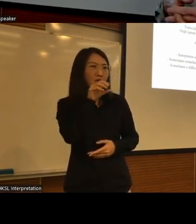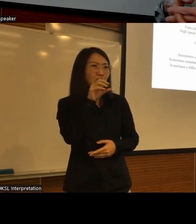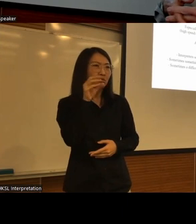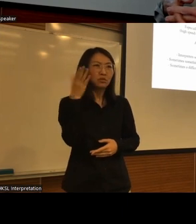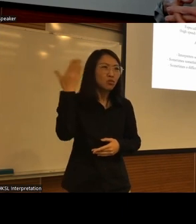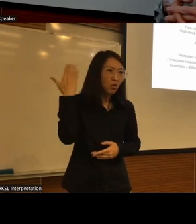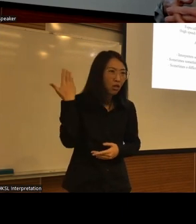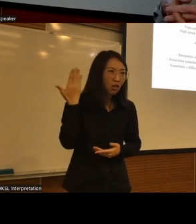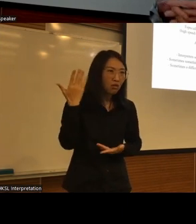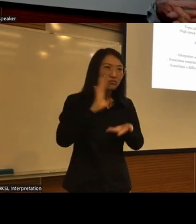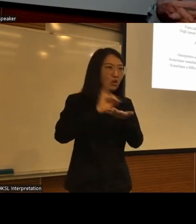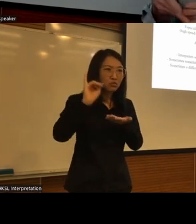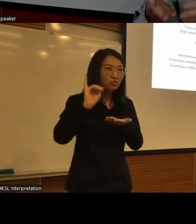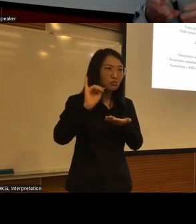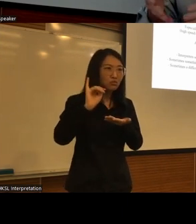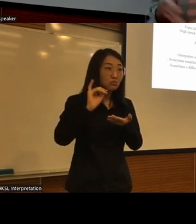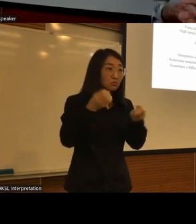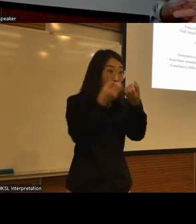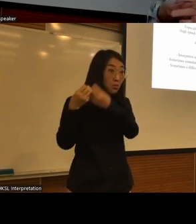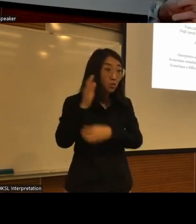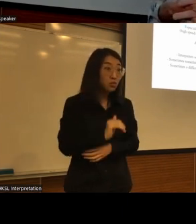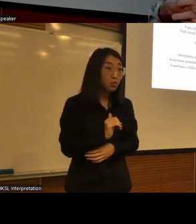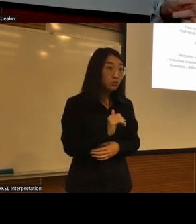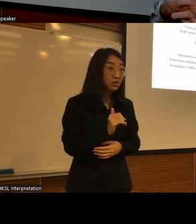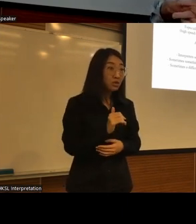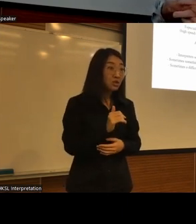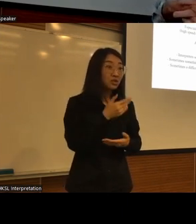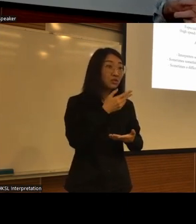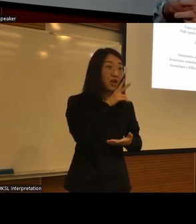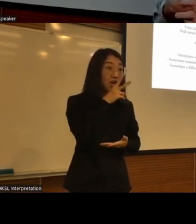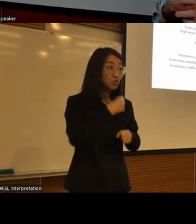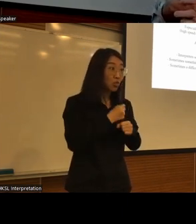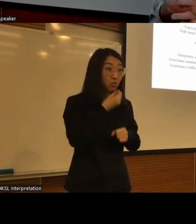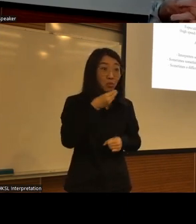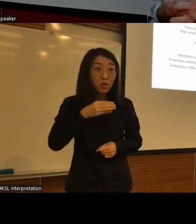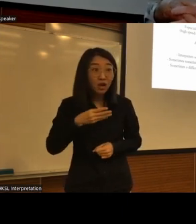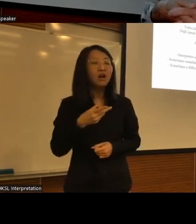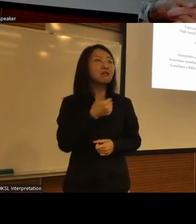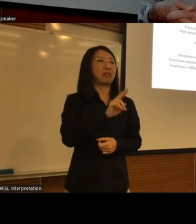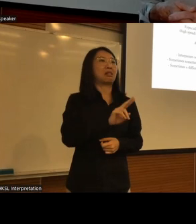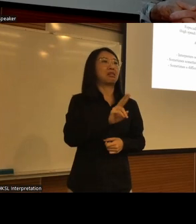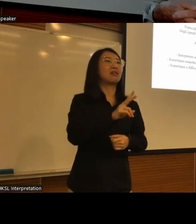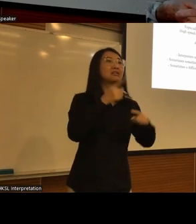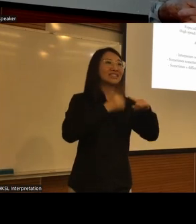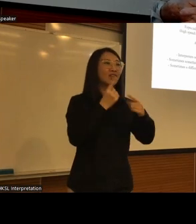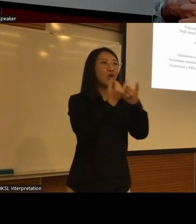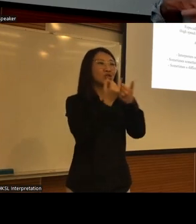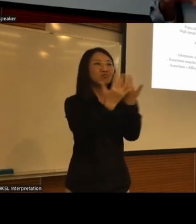them. Does that happen to you, those interpreters among you? It happens to students in